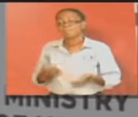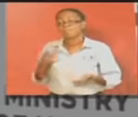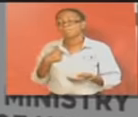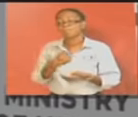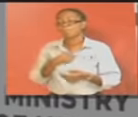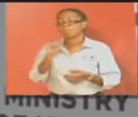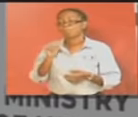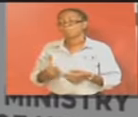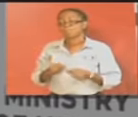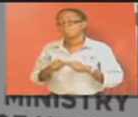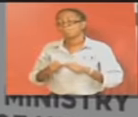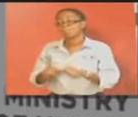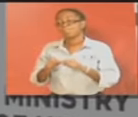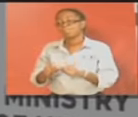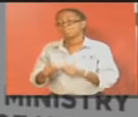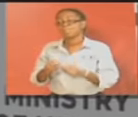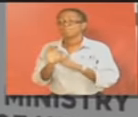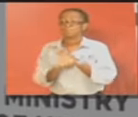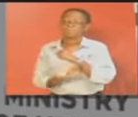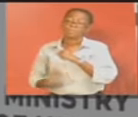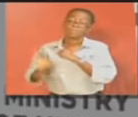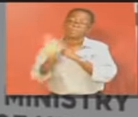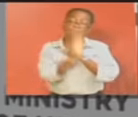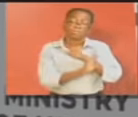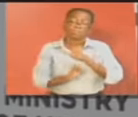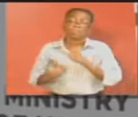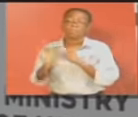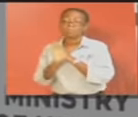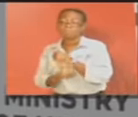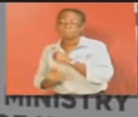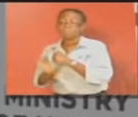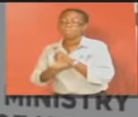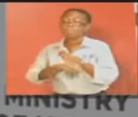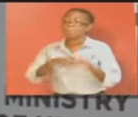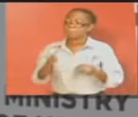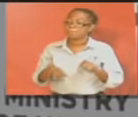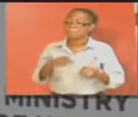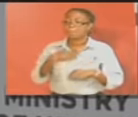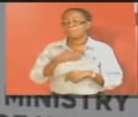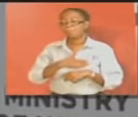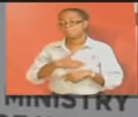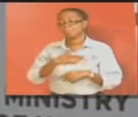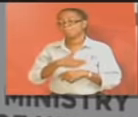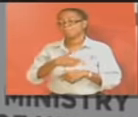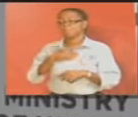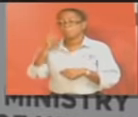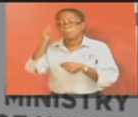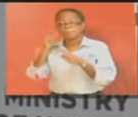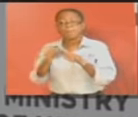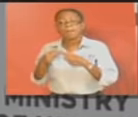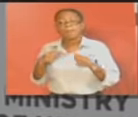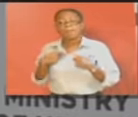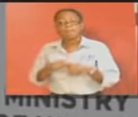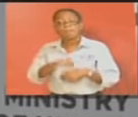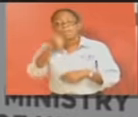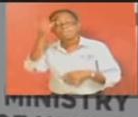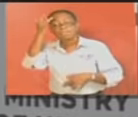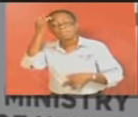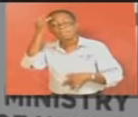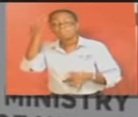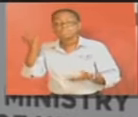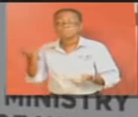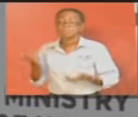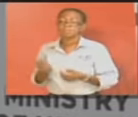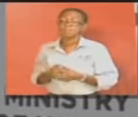and sporadic occurrences of virus showing up in the population, and because of that, all of the guidelines